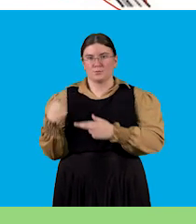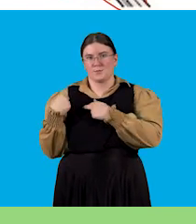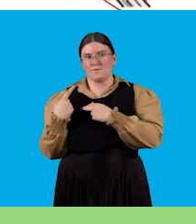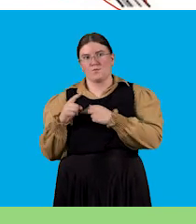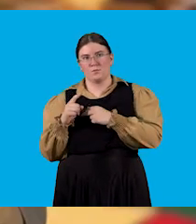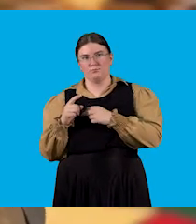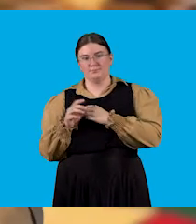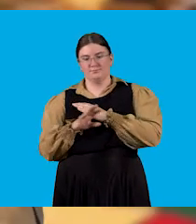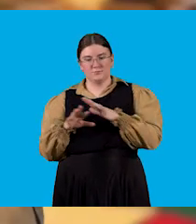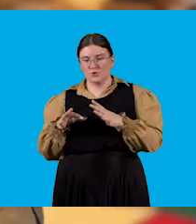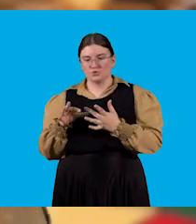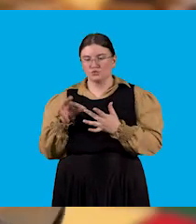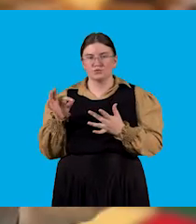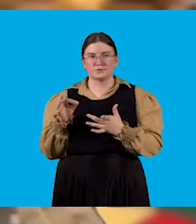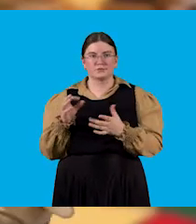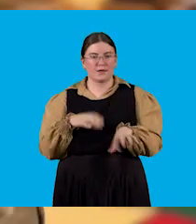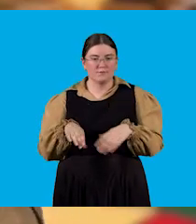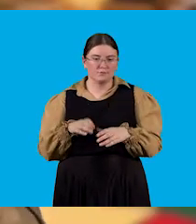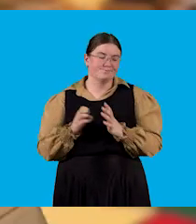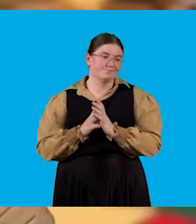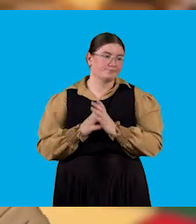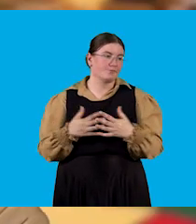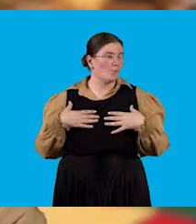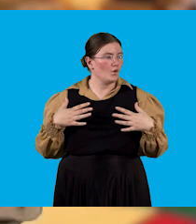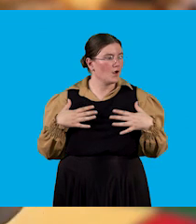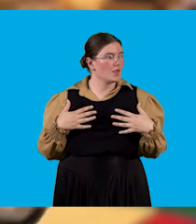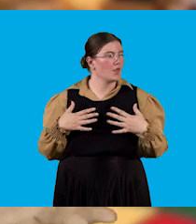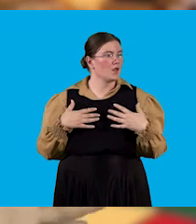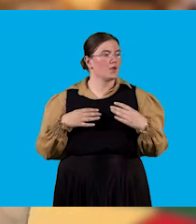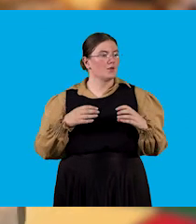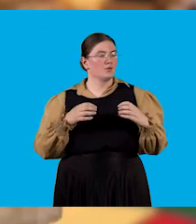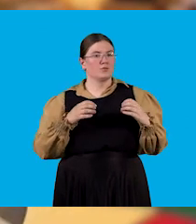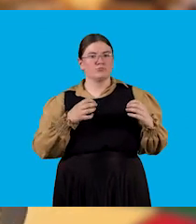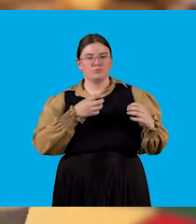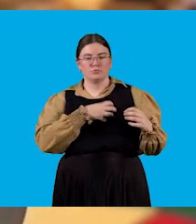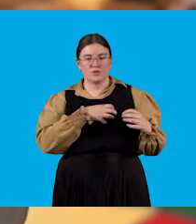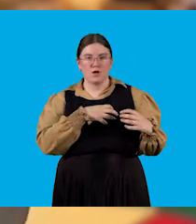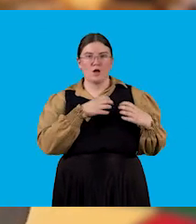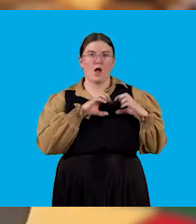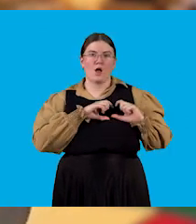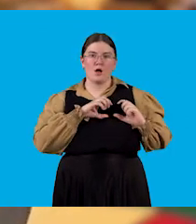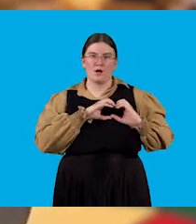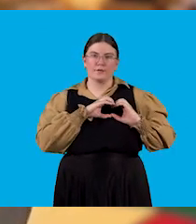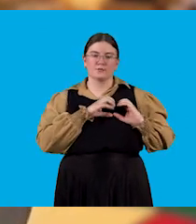like breathing, your heart rate, the circulation of blood.